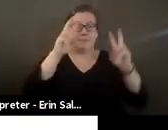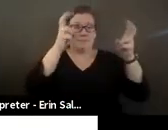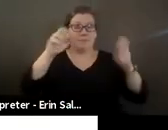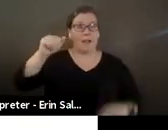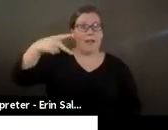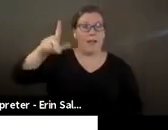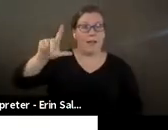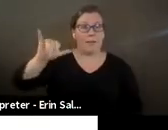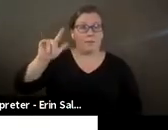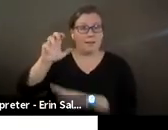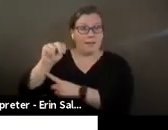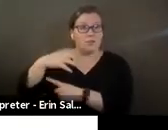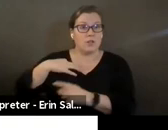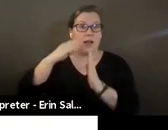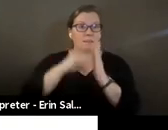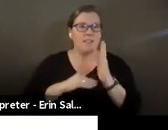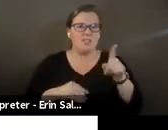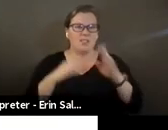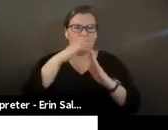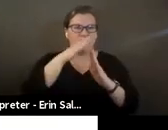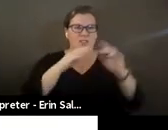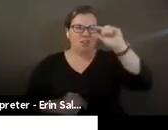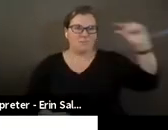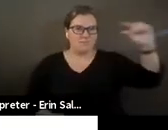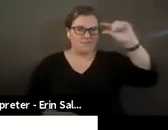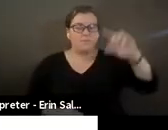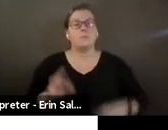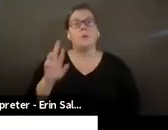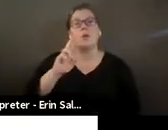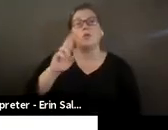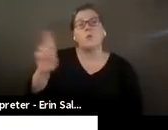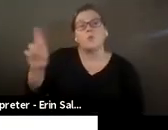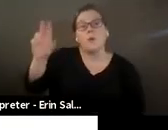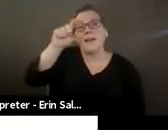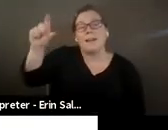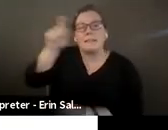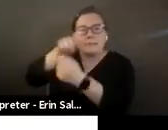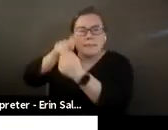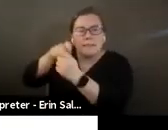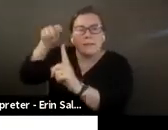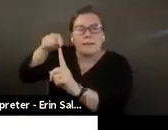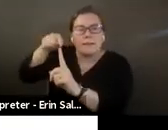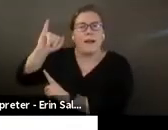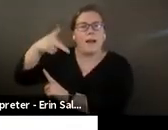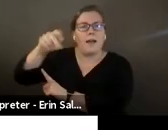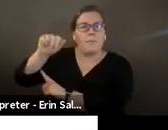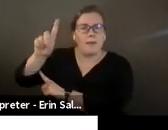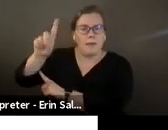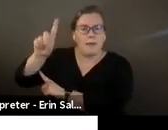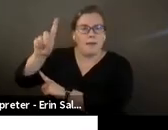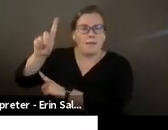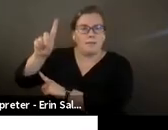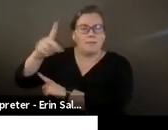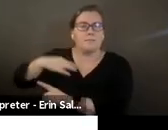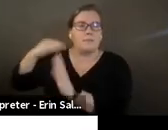top. And then the application on the right is the iPad application. So the difference between